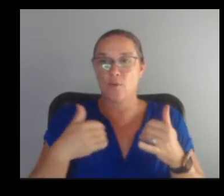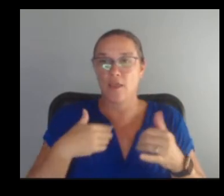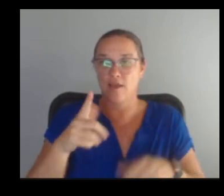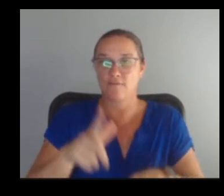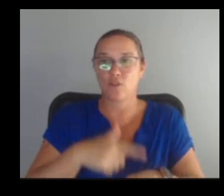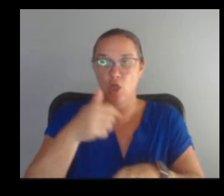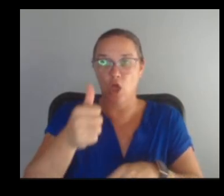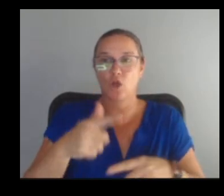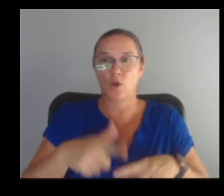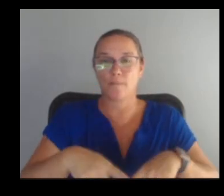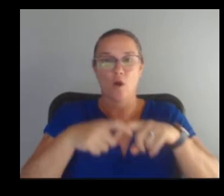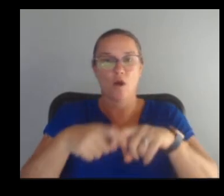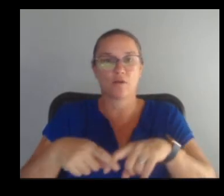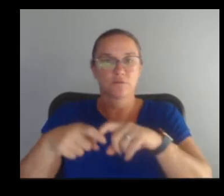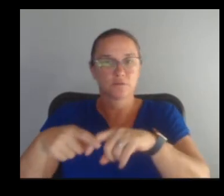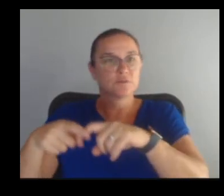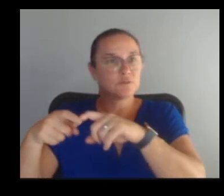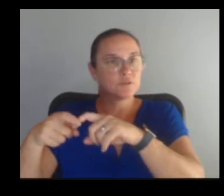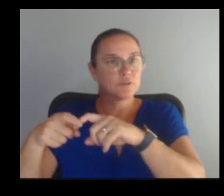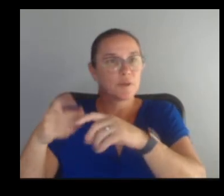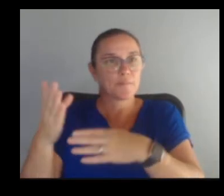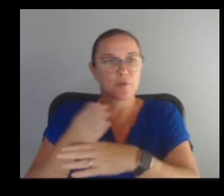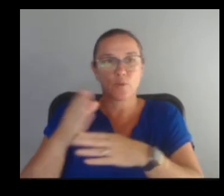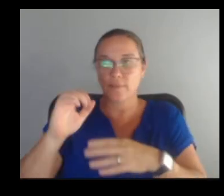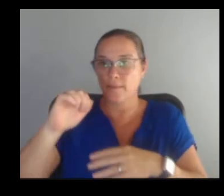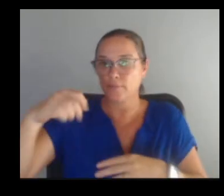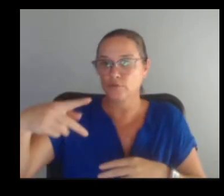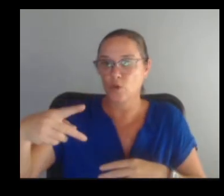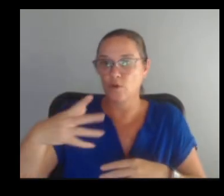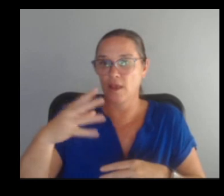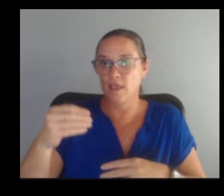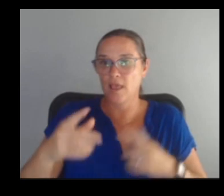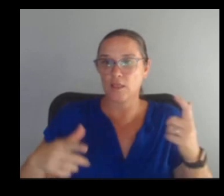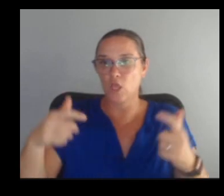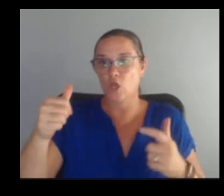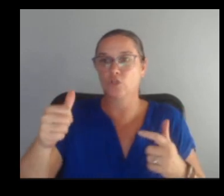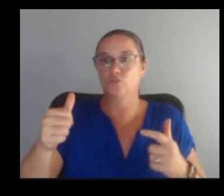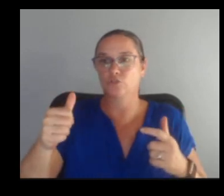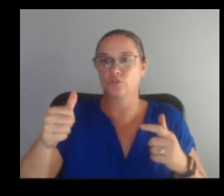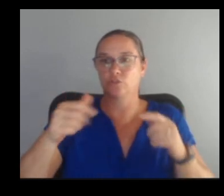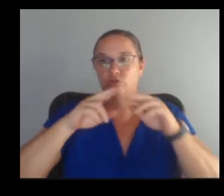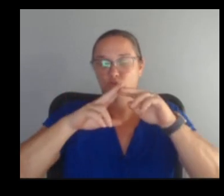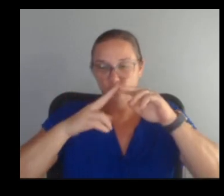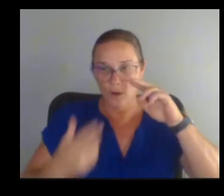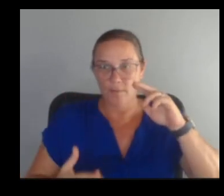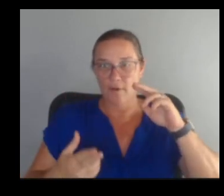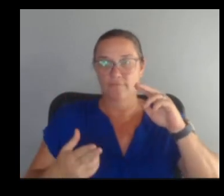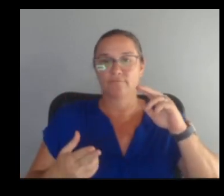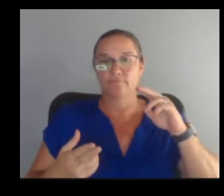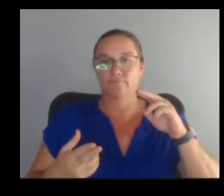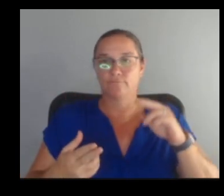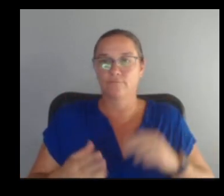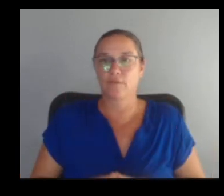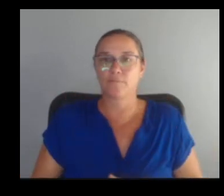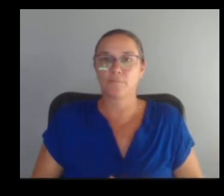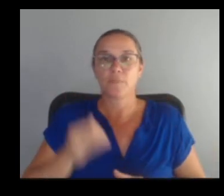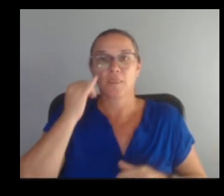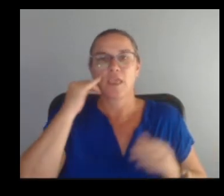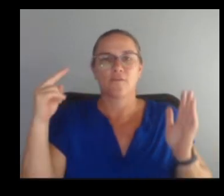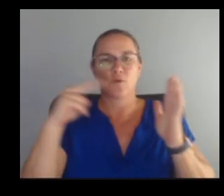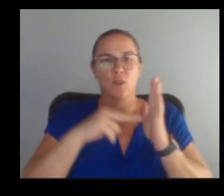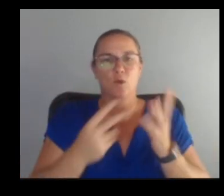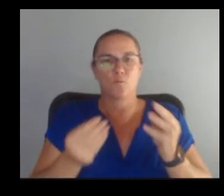pauses between our episodes and larger magnitudes of drops. So if we look more